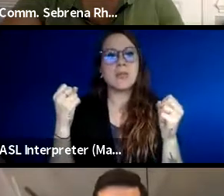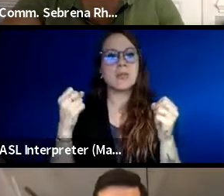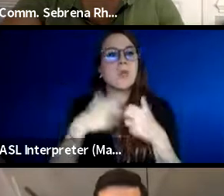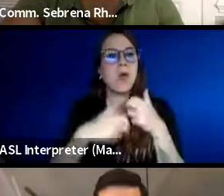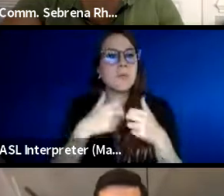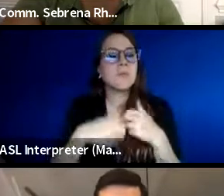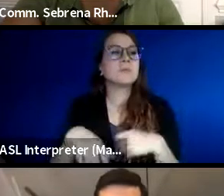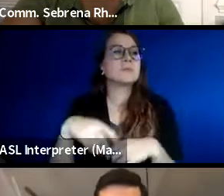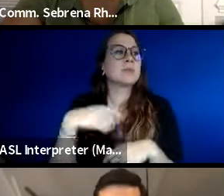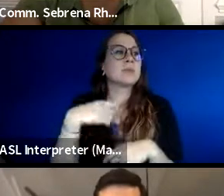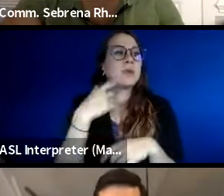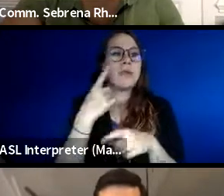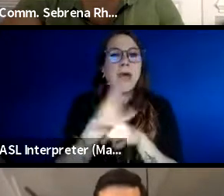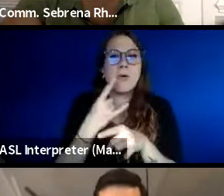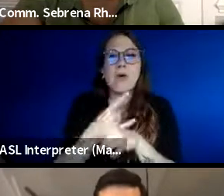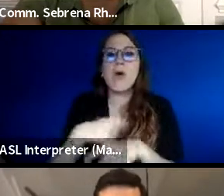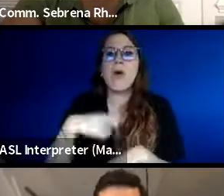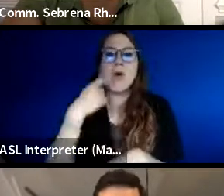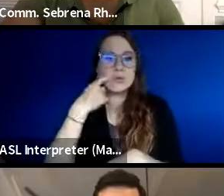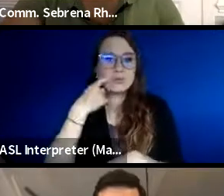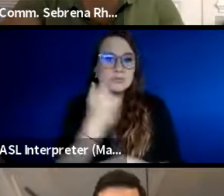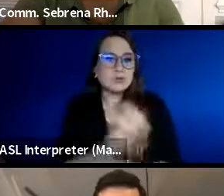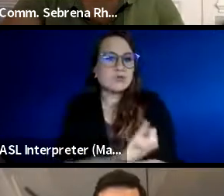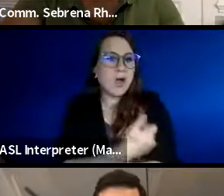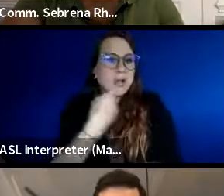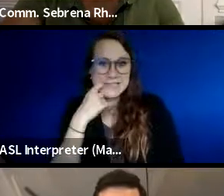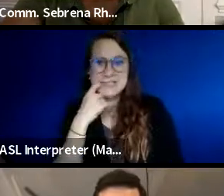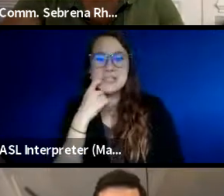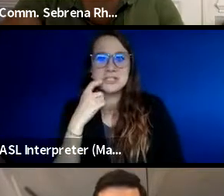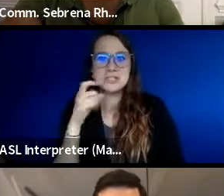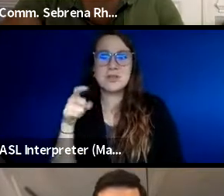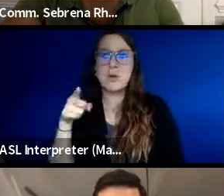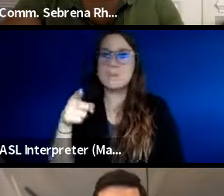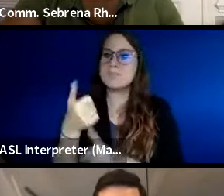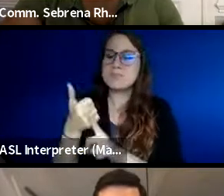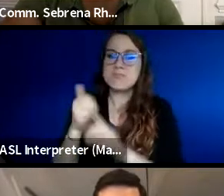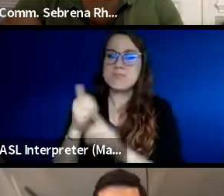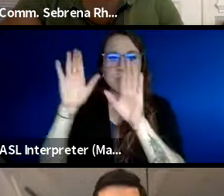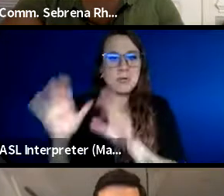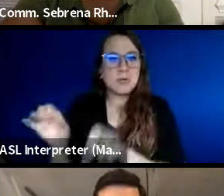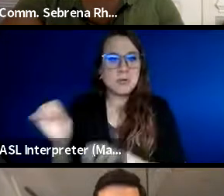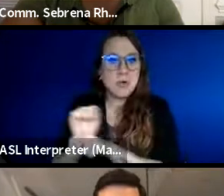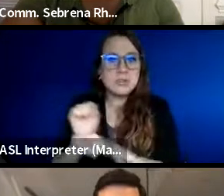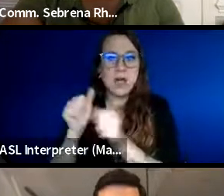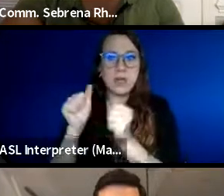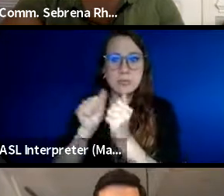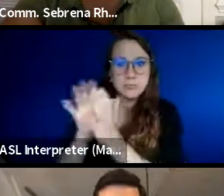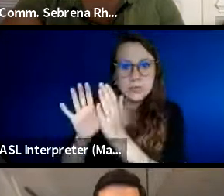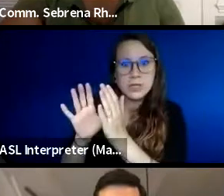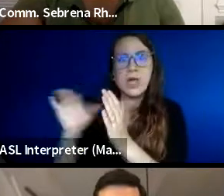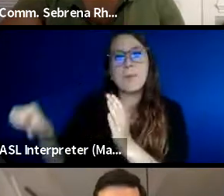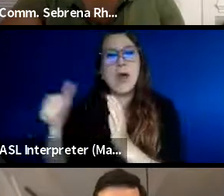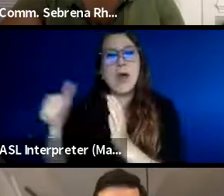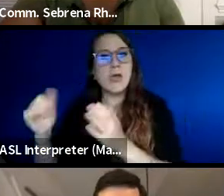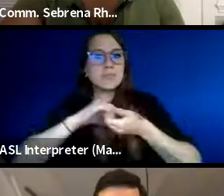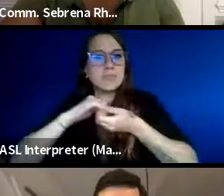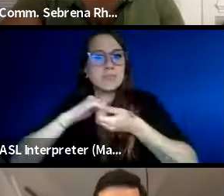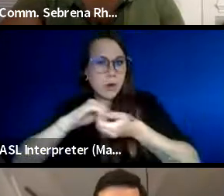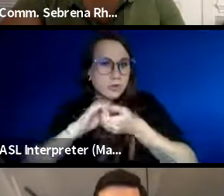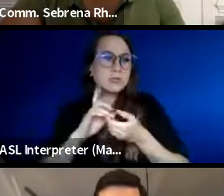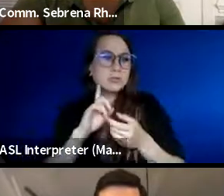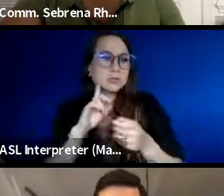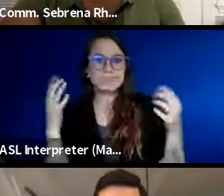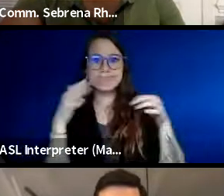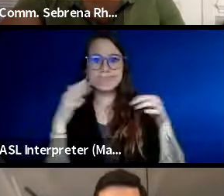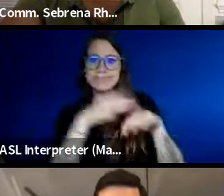alcohol addiction. So it's real important. And Captain Herbernack's been doing a great job of bringing it, engaging the other city partners and getting them there. As I've advised you